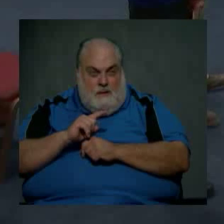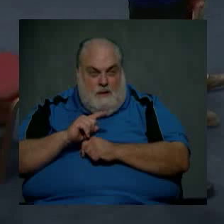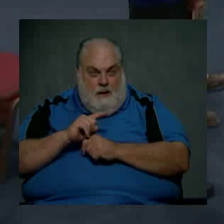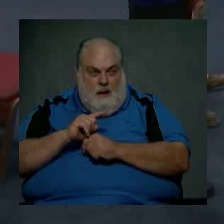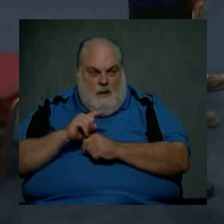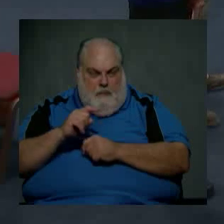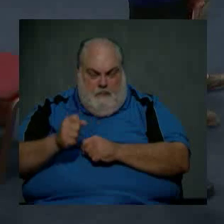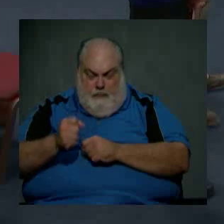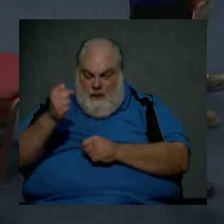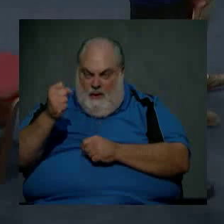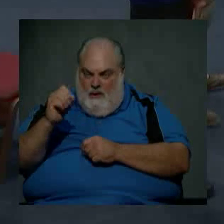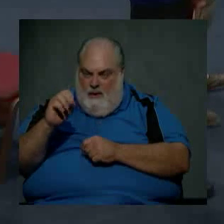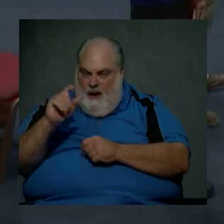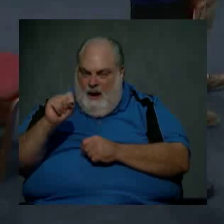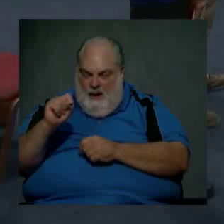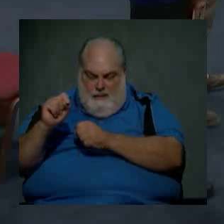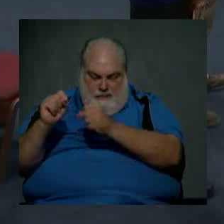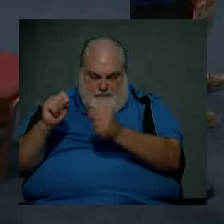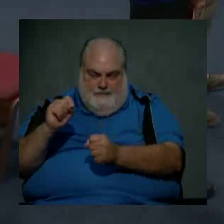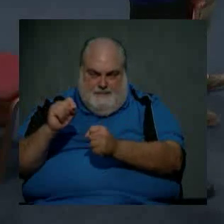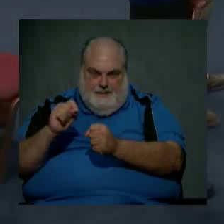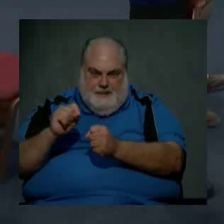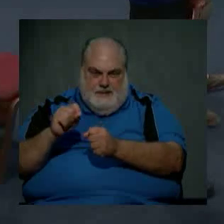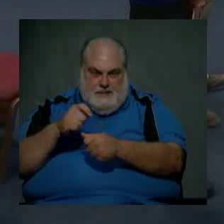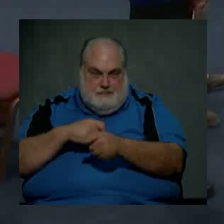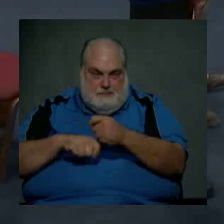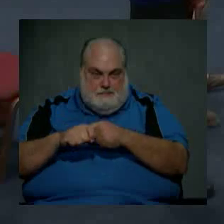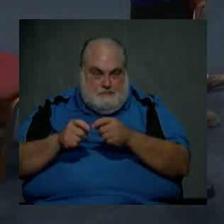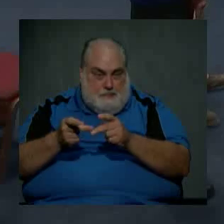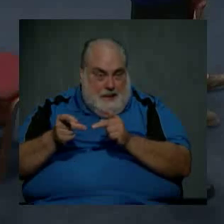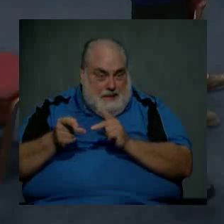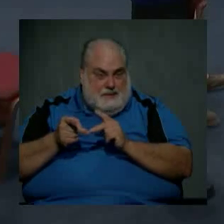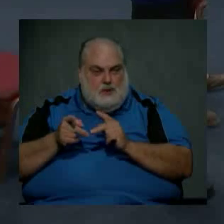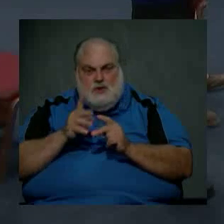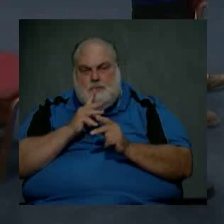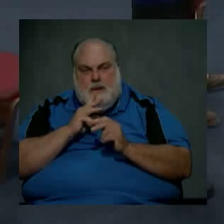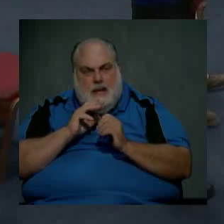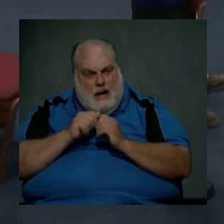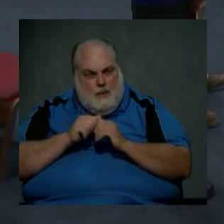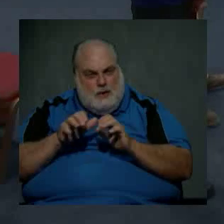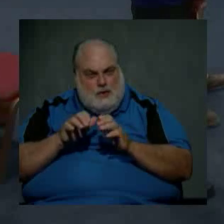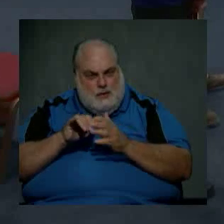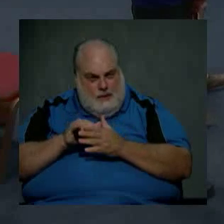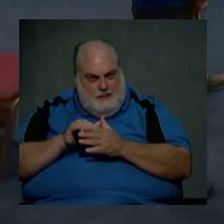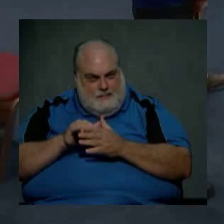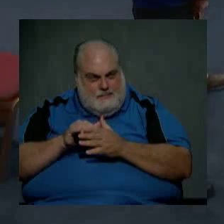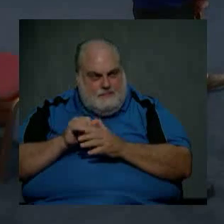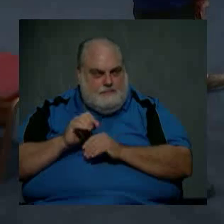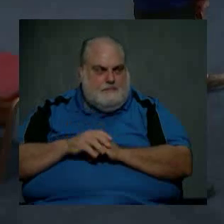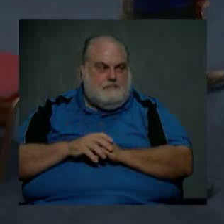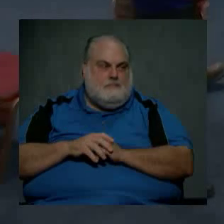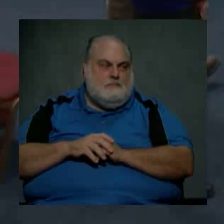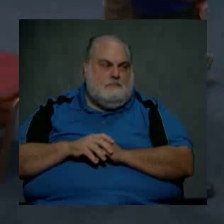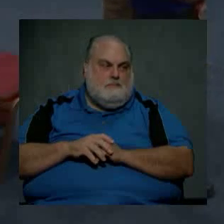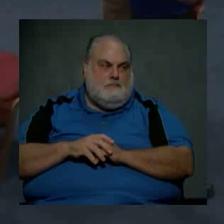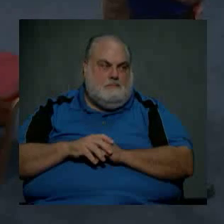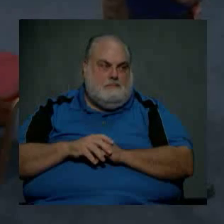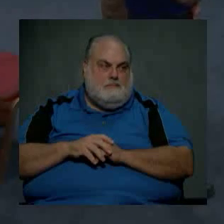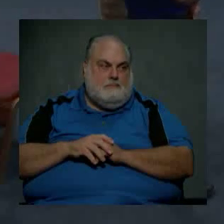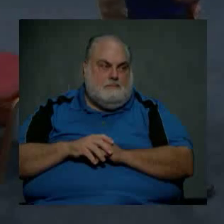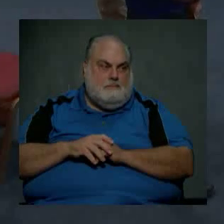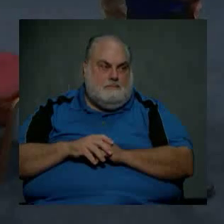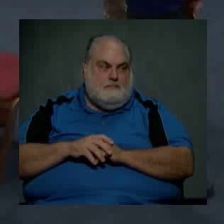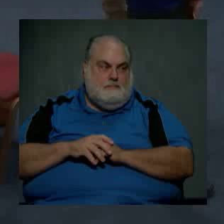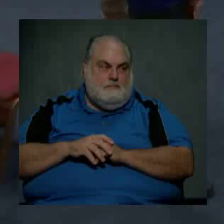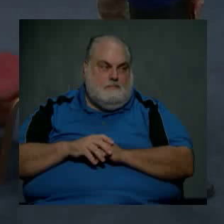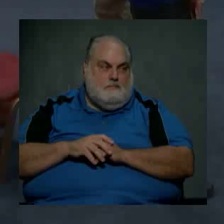pull one out, put one in its place. So kind of talk about how we're going to go replacing that. I think that's also one of their